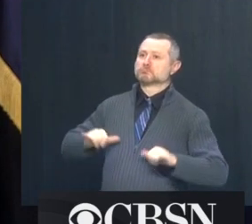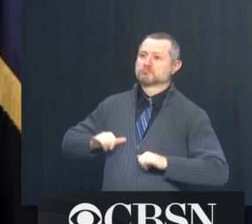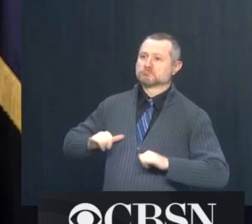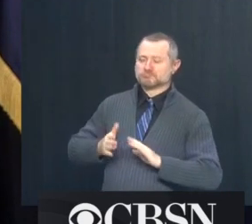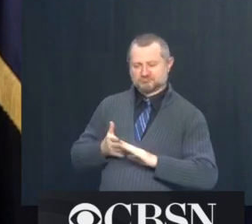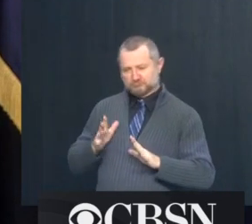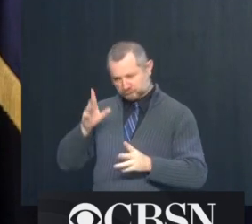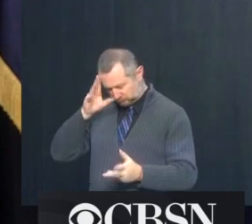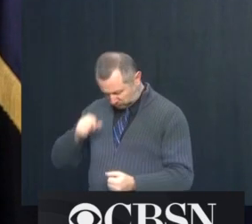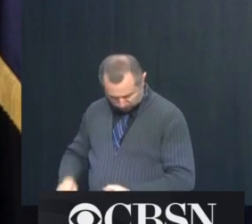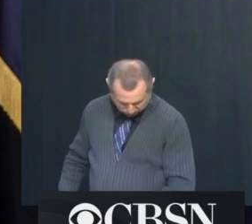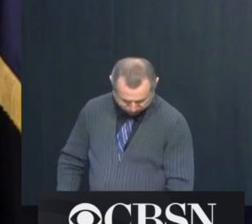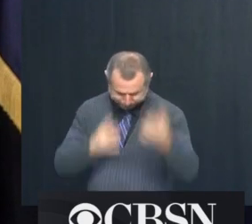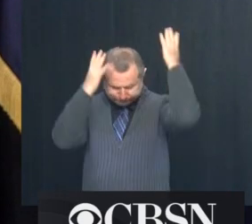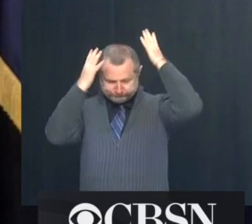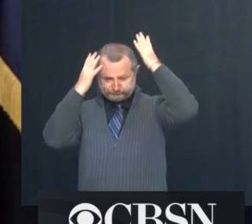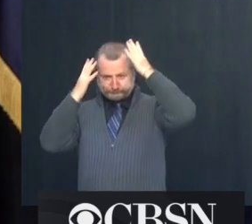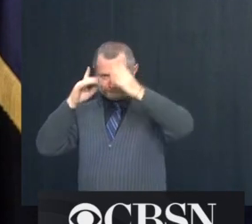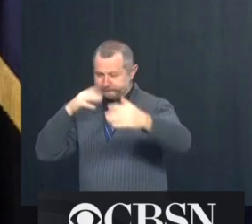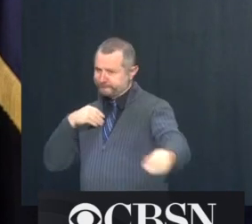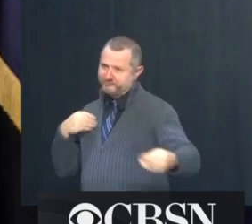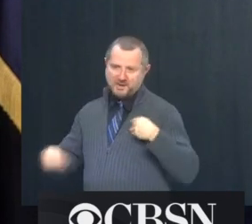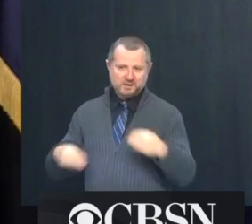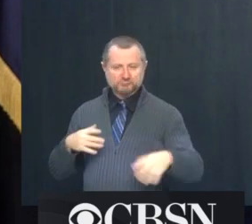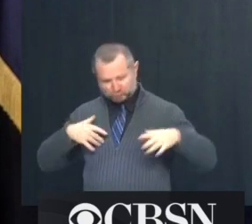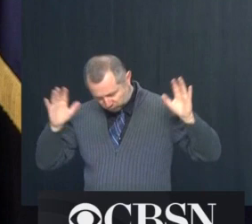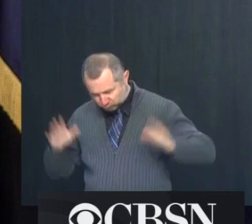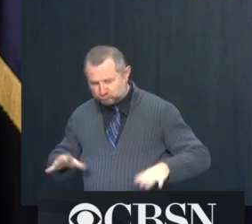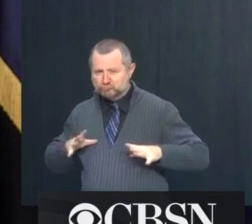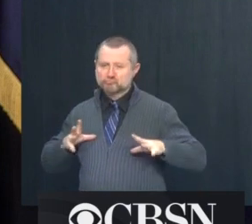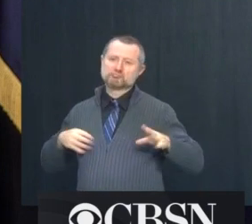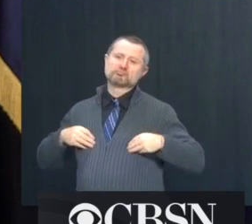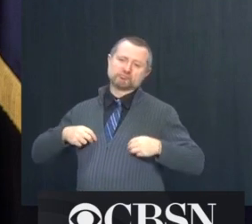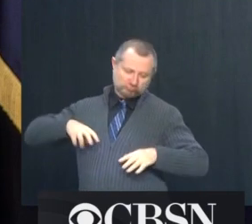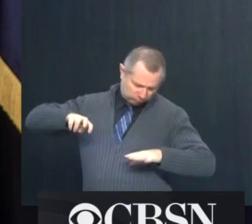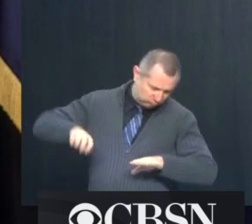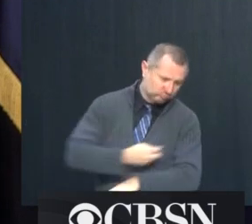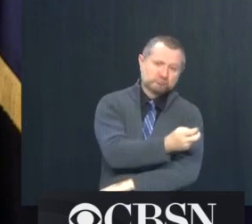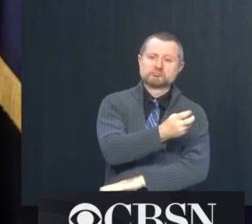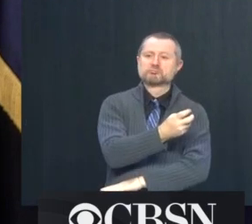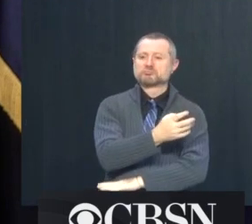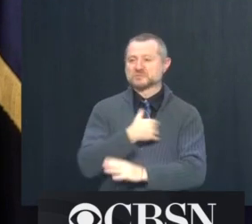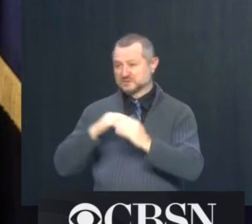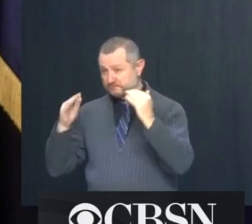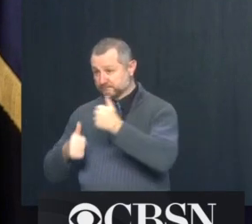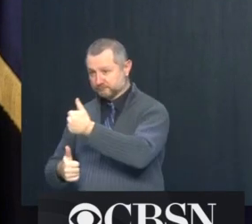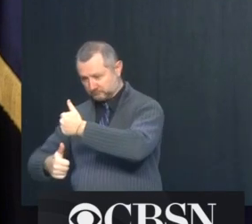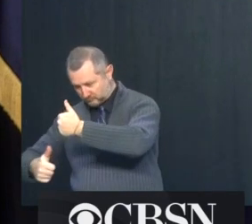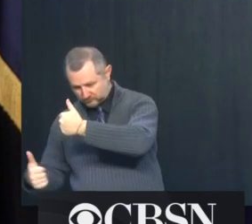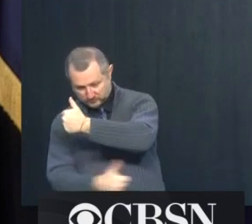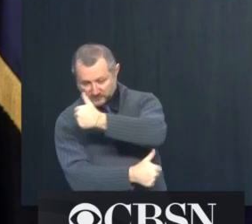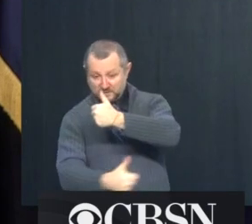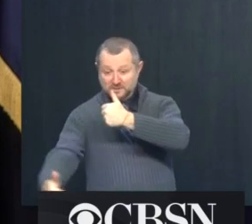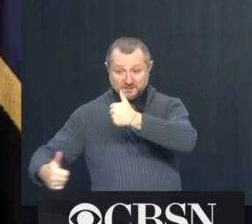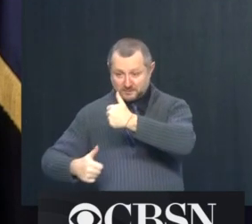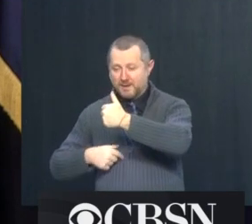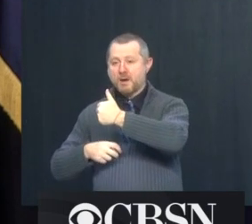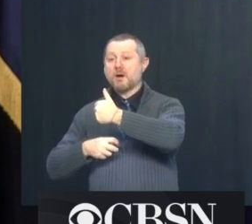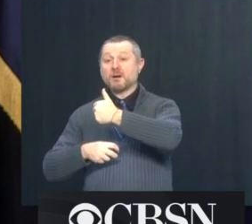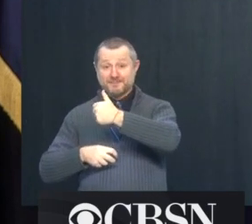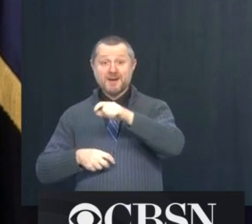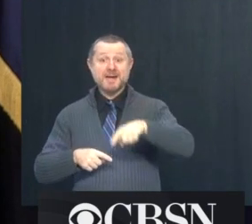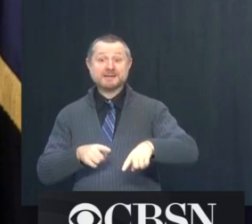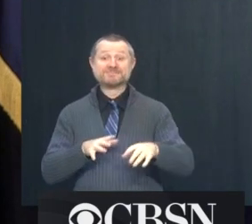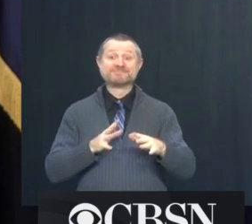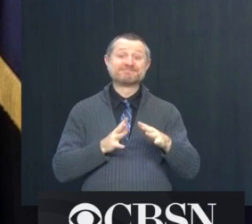what we're saying today is, among those systems, because they understand exactly what I'm talking about, because we had this discussion.